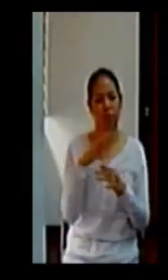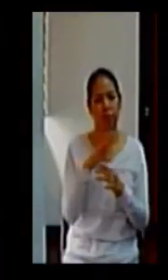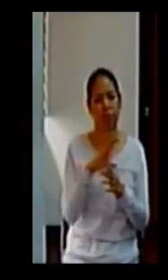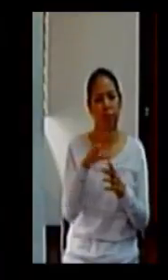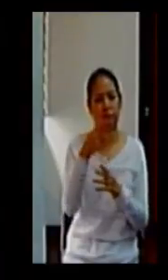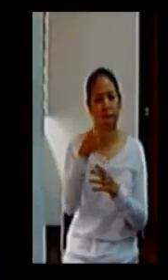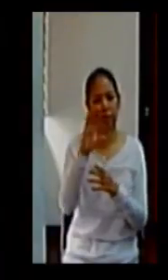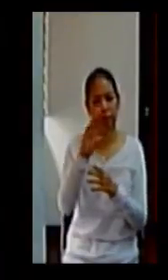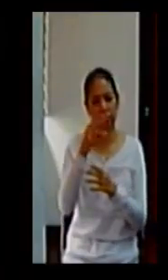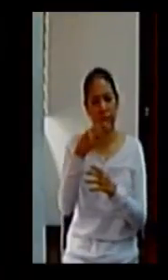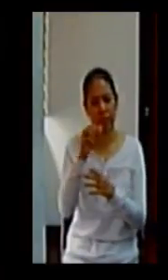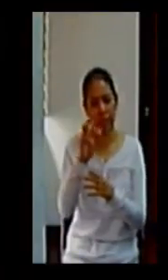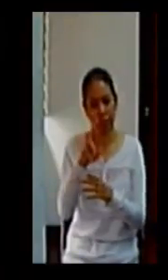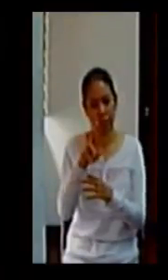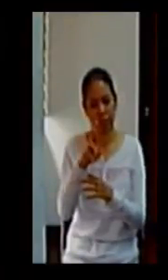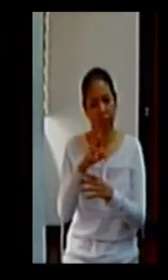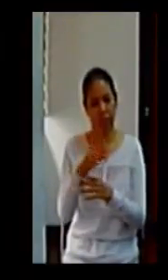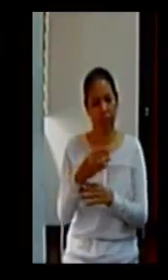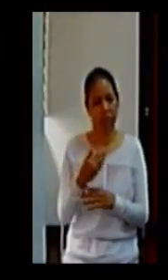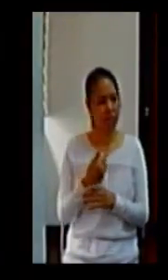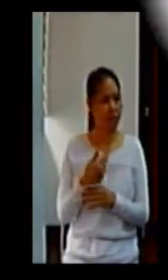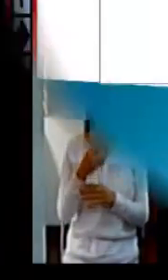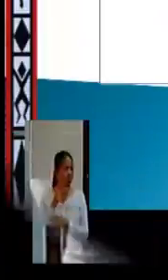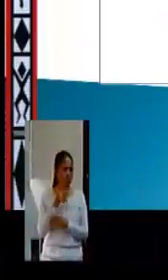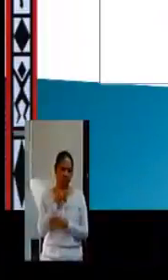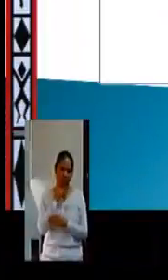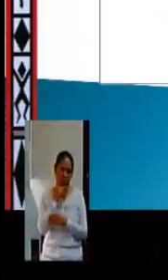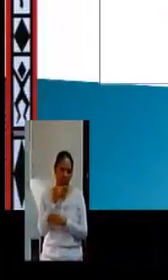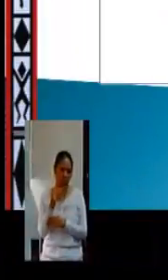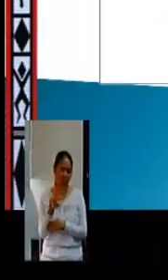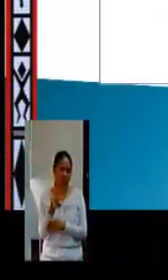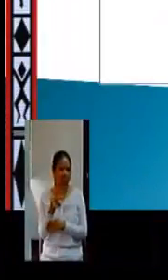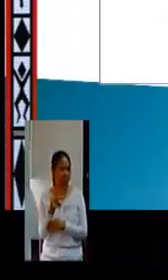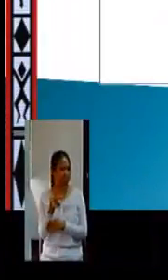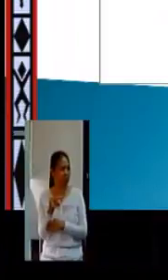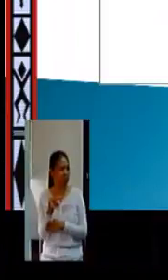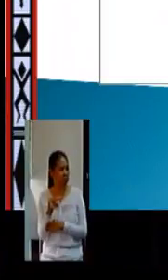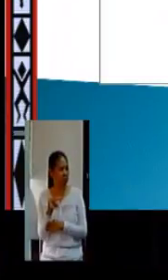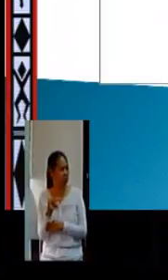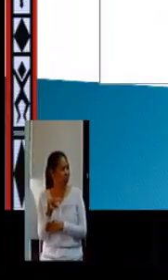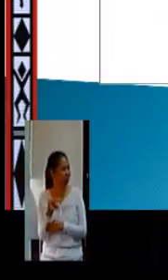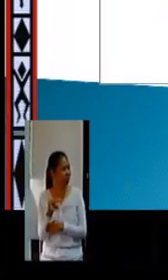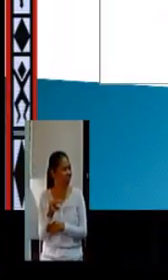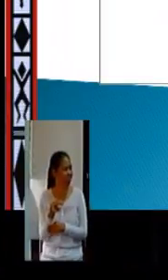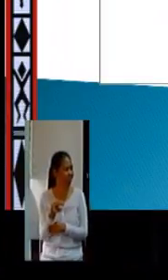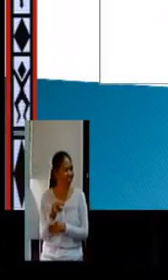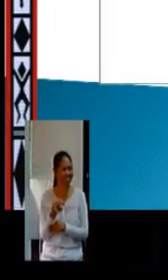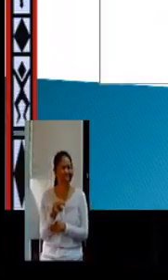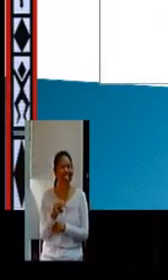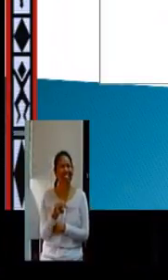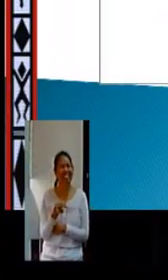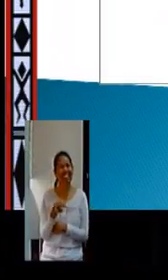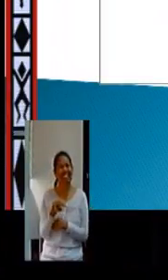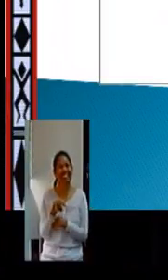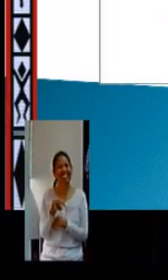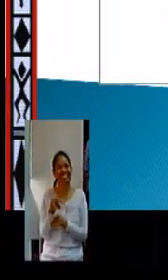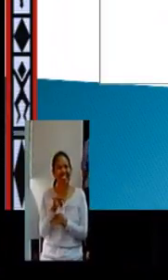Rights. I am not an avid fan of the President Rodrigo Roa Duterte.